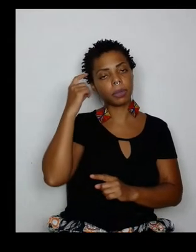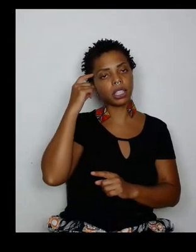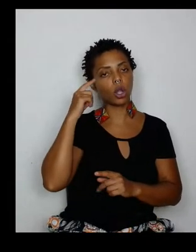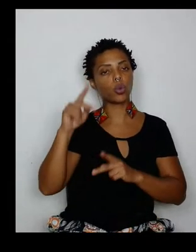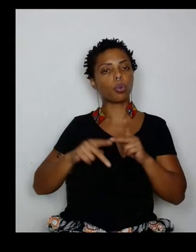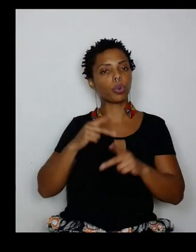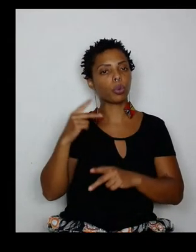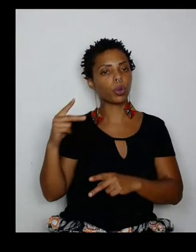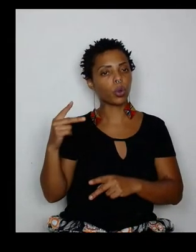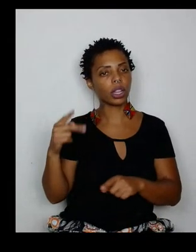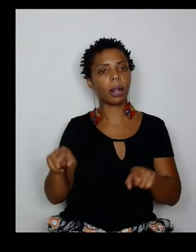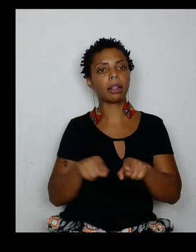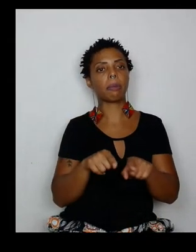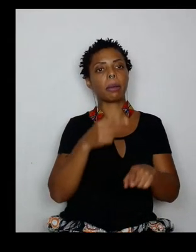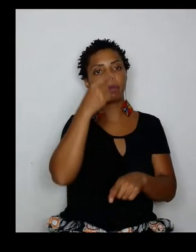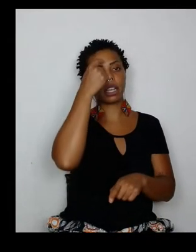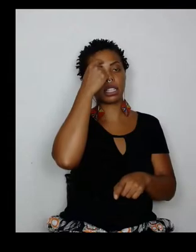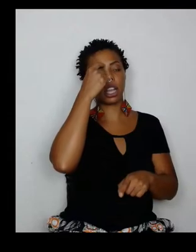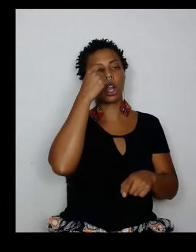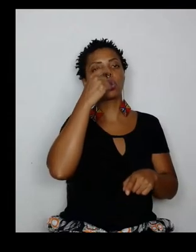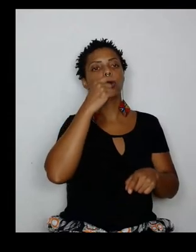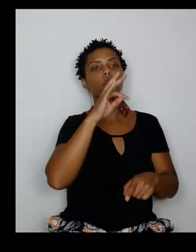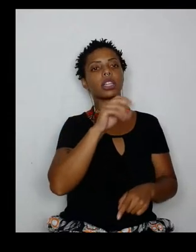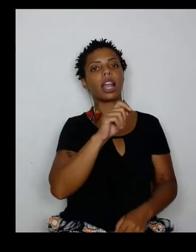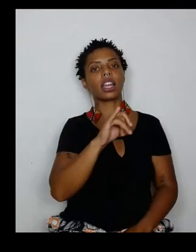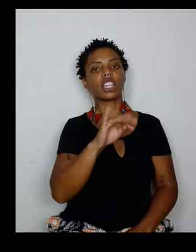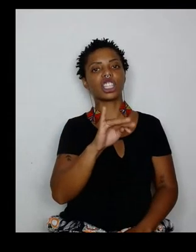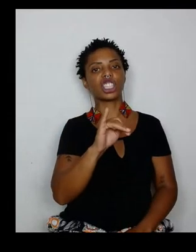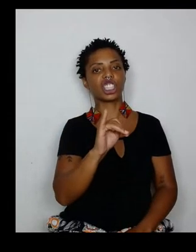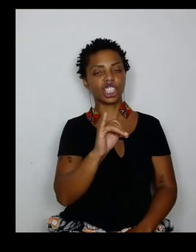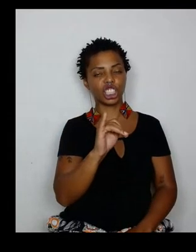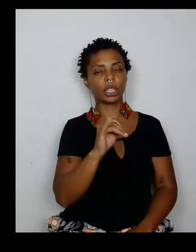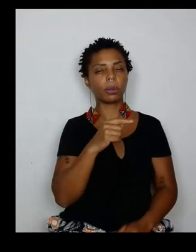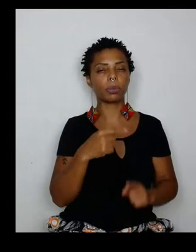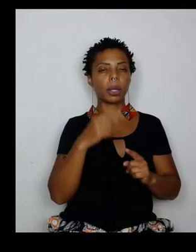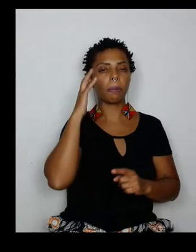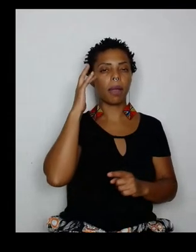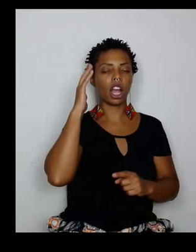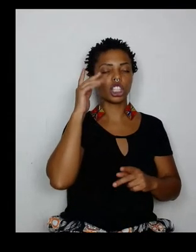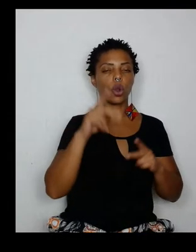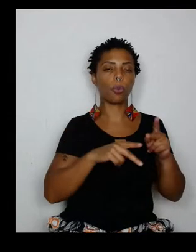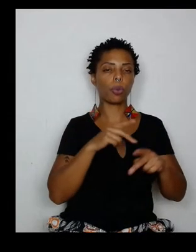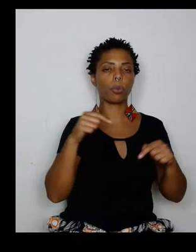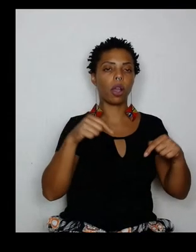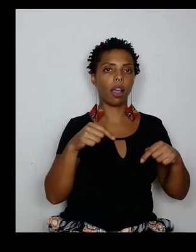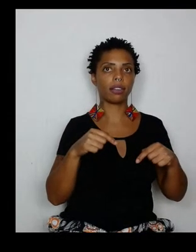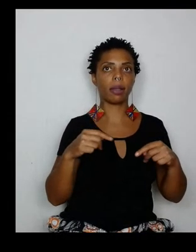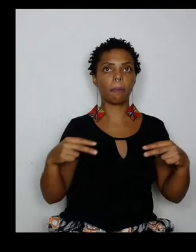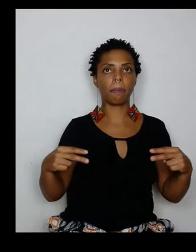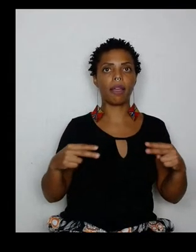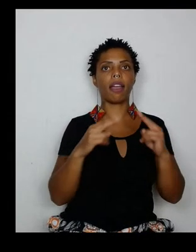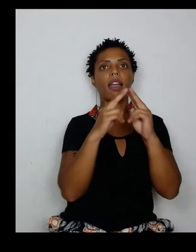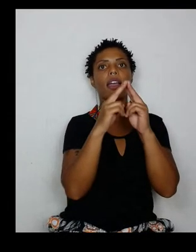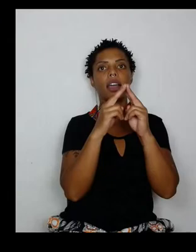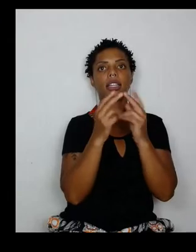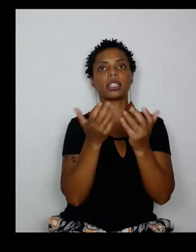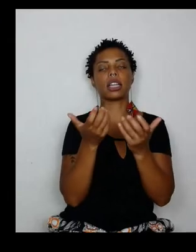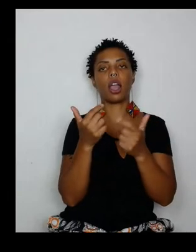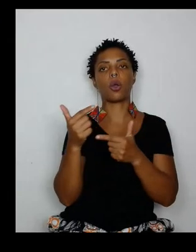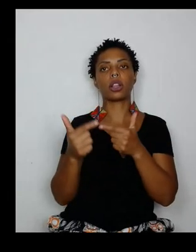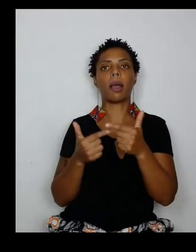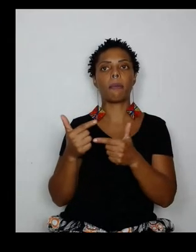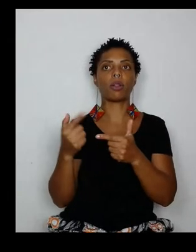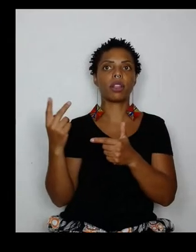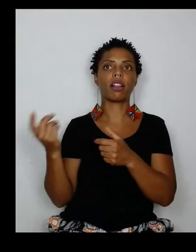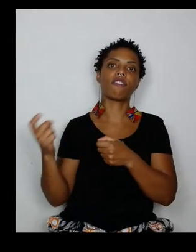is back in paris he's sending the work back to paris in fact the self-portrait with the hat is produced at a time when he